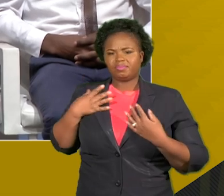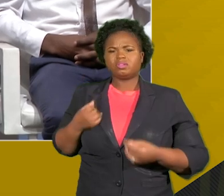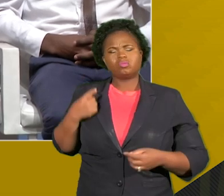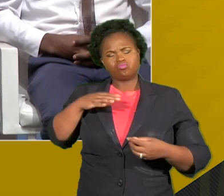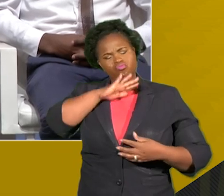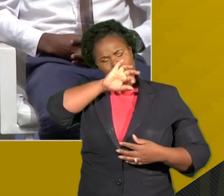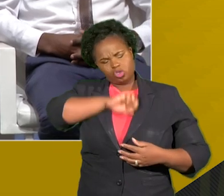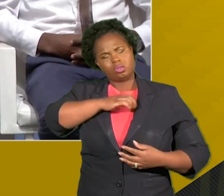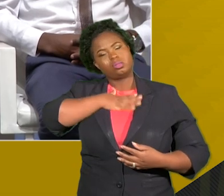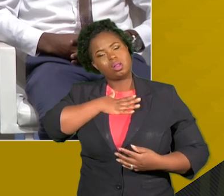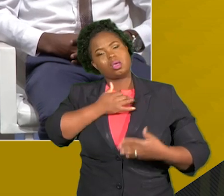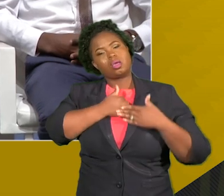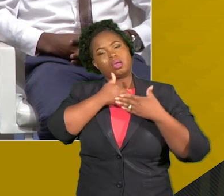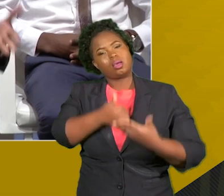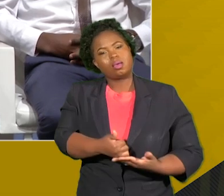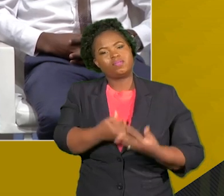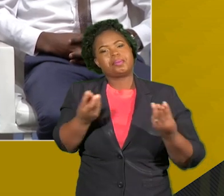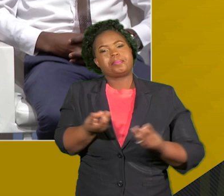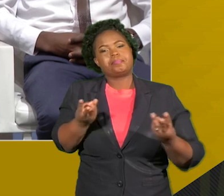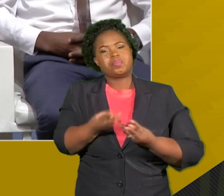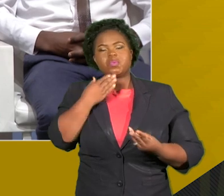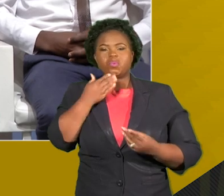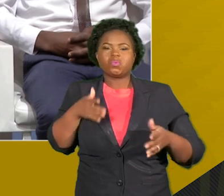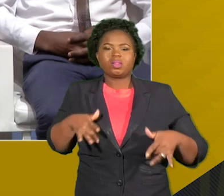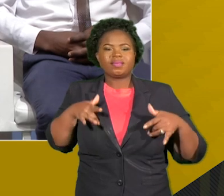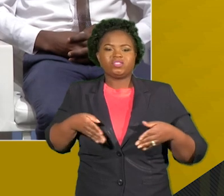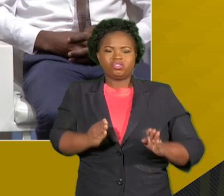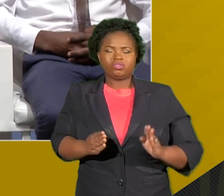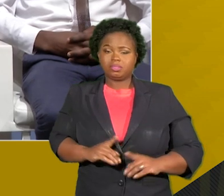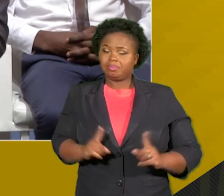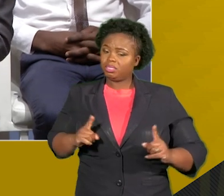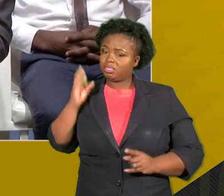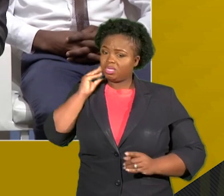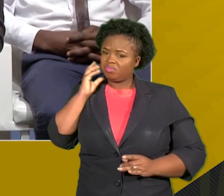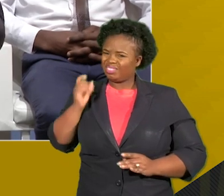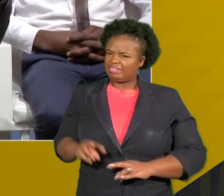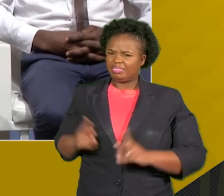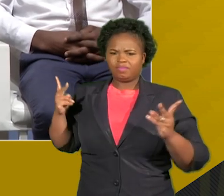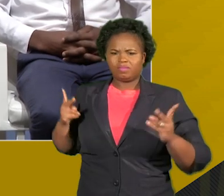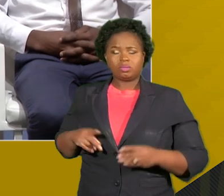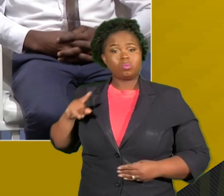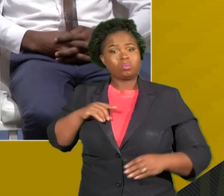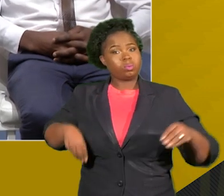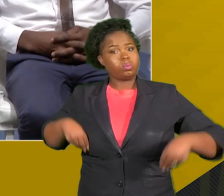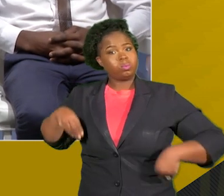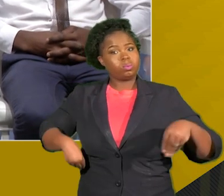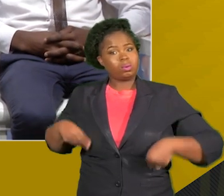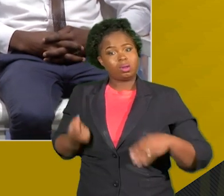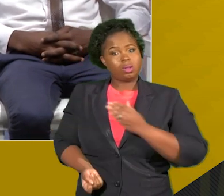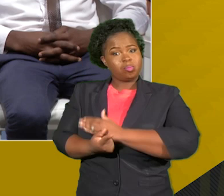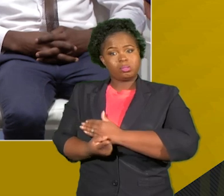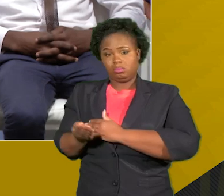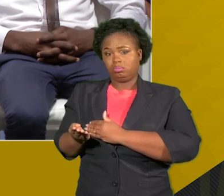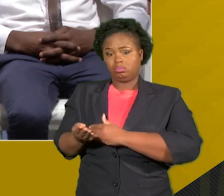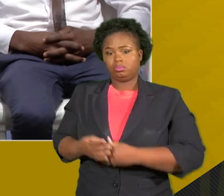uyathanda ukusiza kakhulukazi abantu, especially laba abasemgwaqene, but uthole experience ehlukile whereby you found out ukuthi there's a corruption eyenzakalayo into